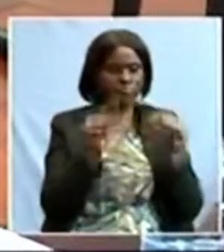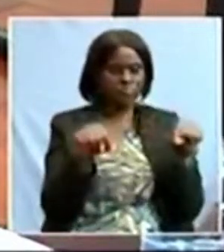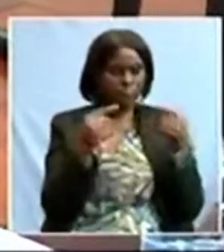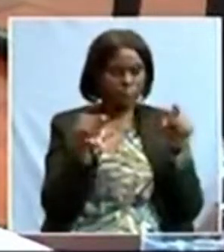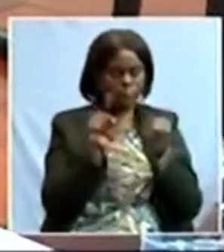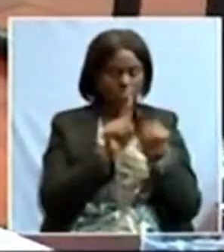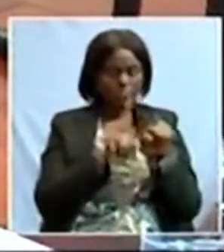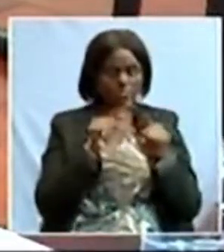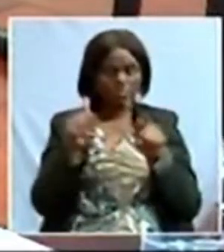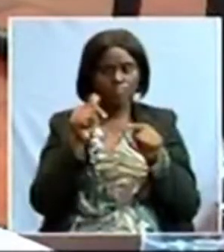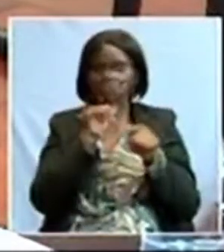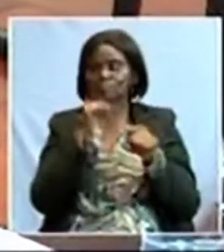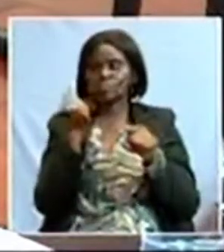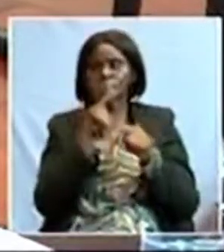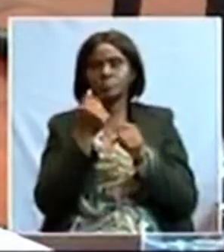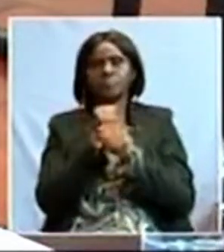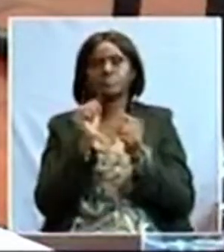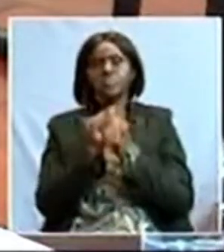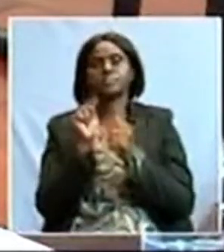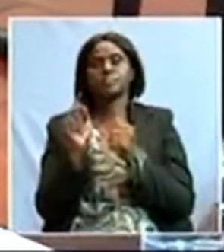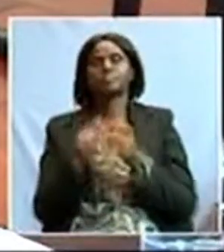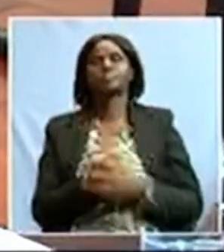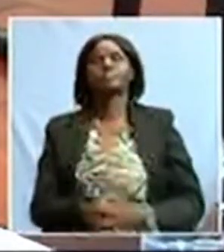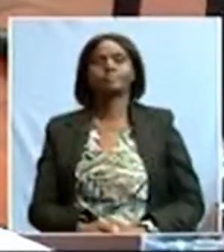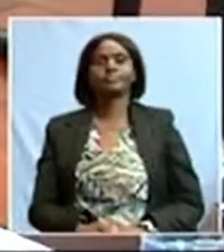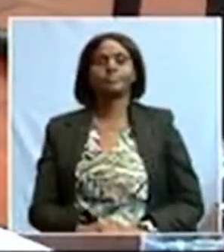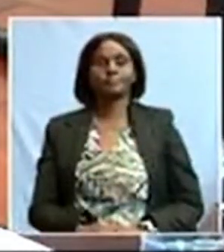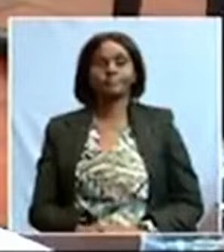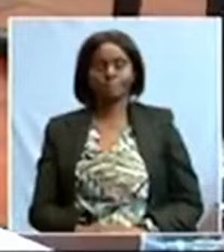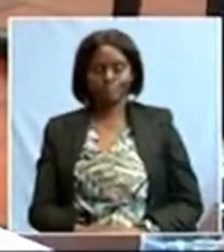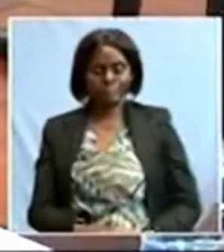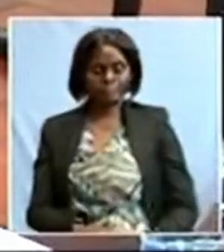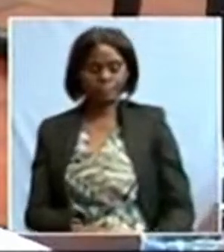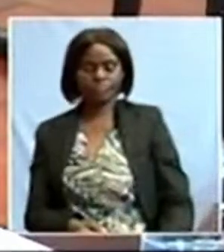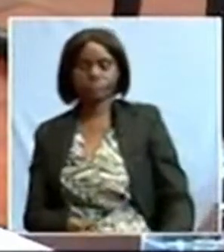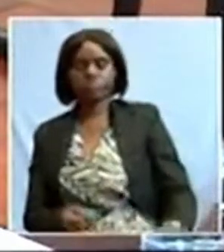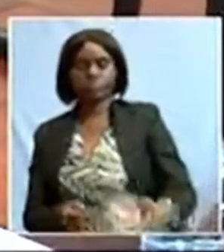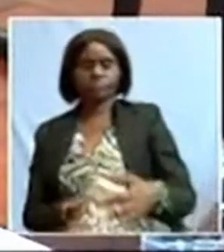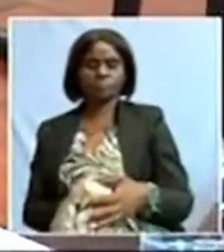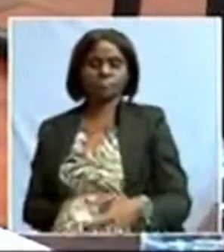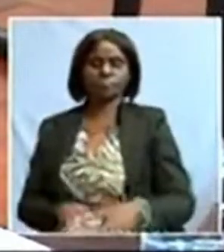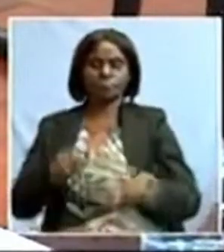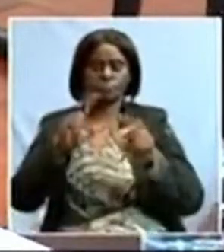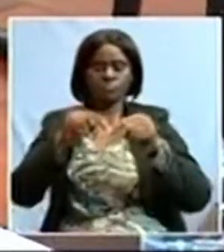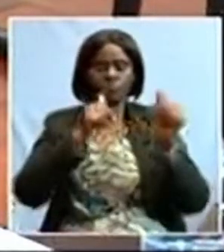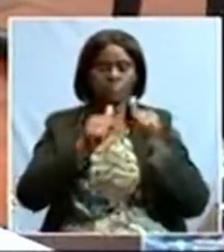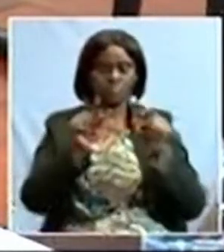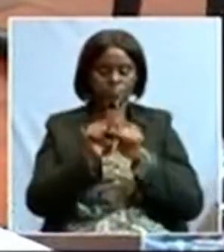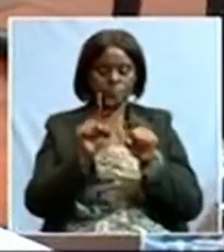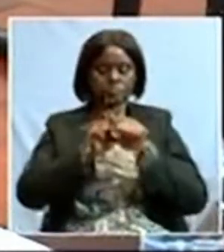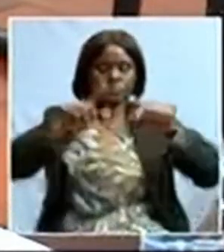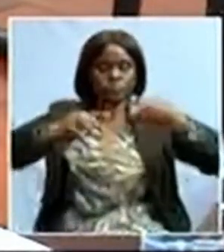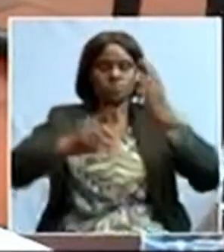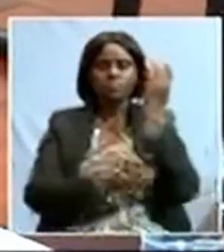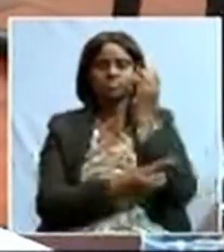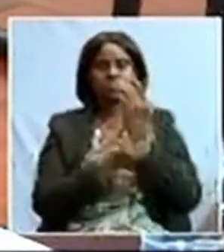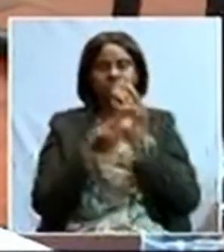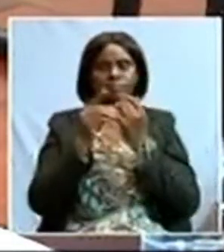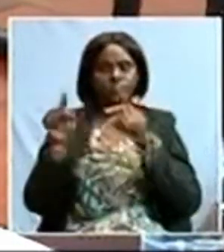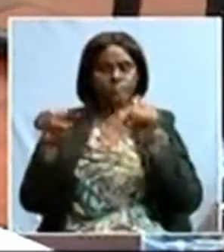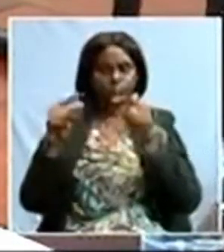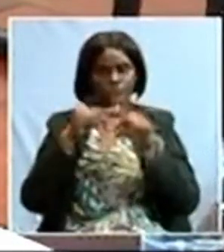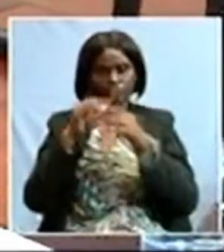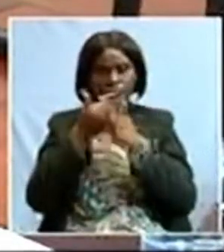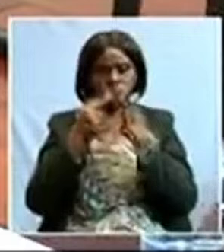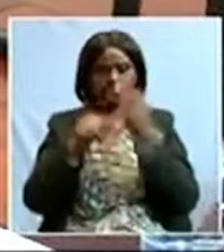are now being handled by them. Chair, action taken. No action has been taken as most of the developers' disputes are